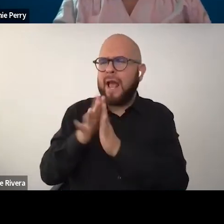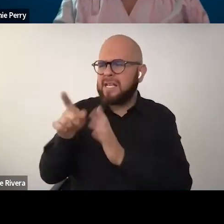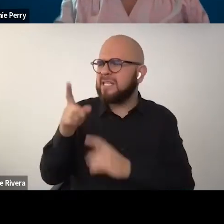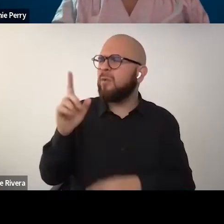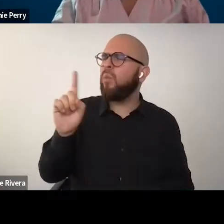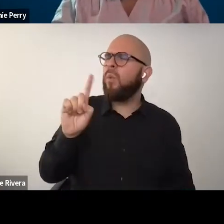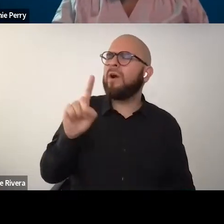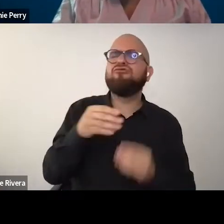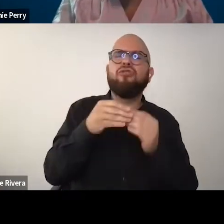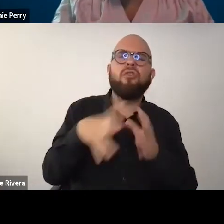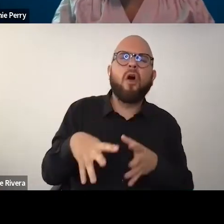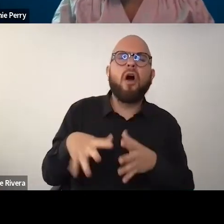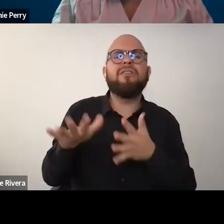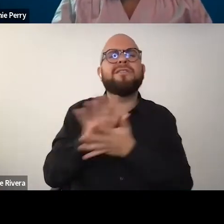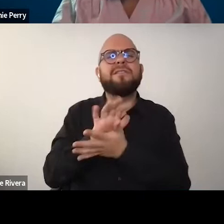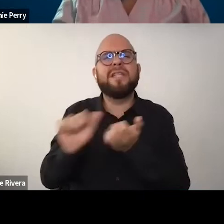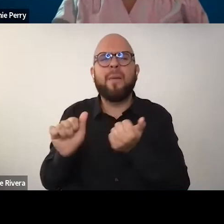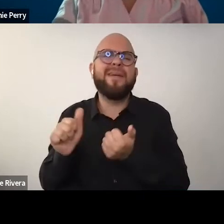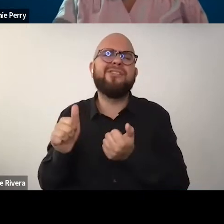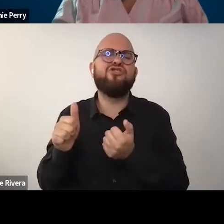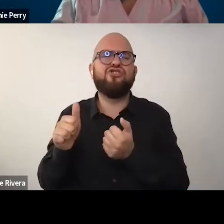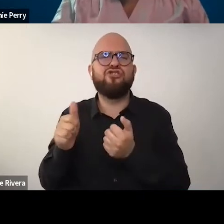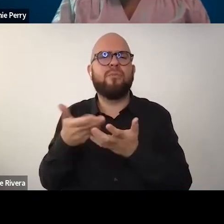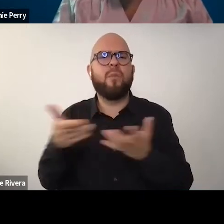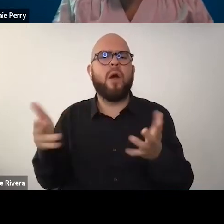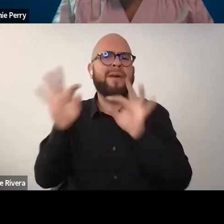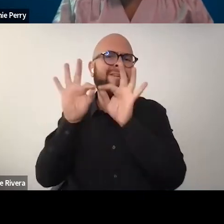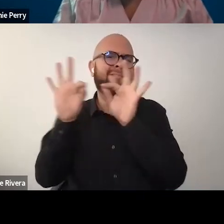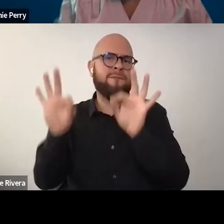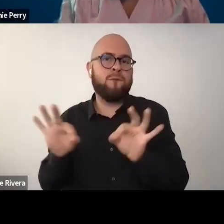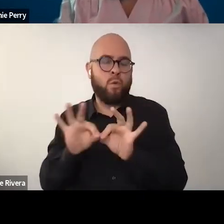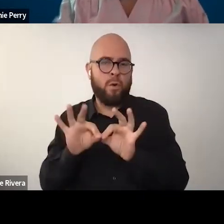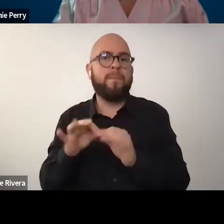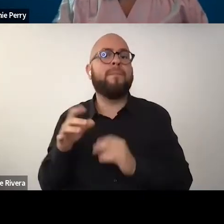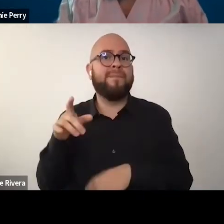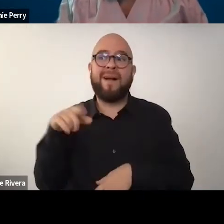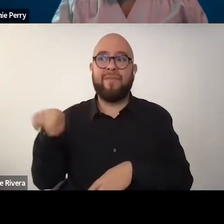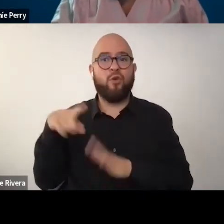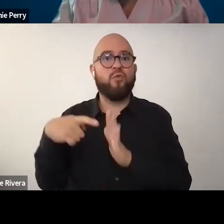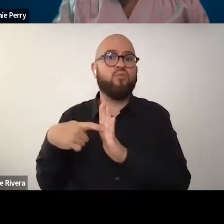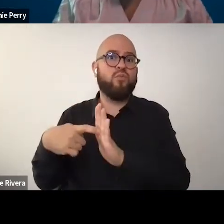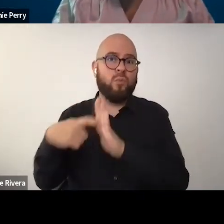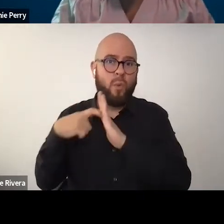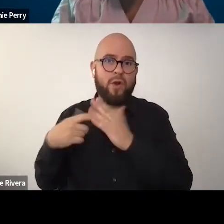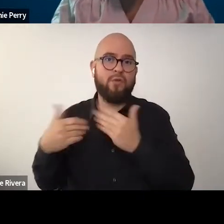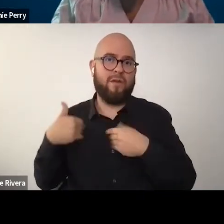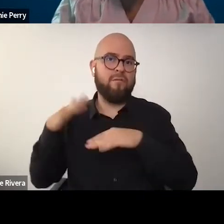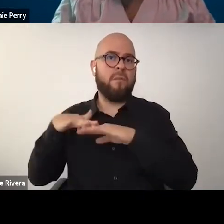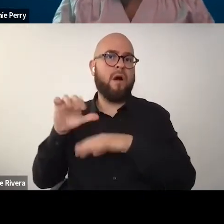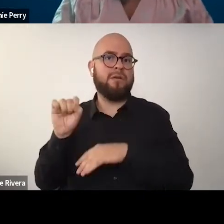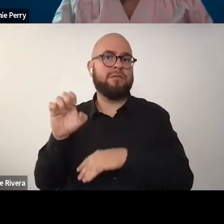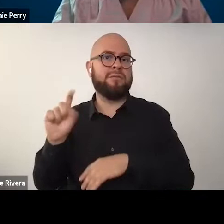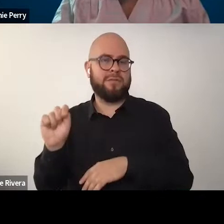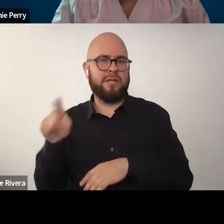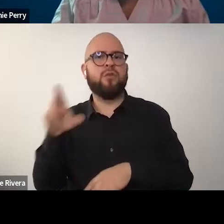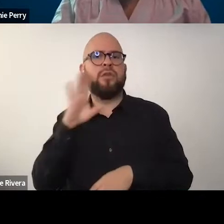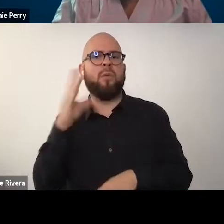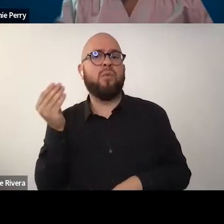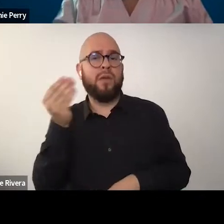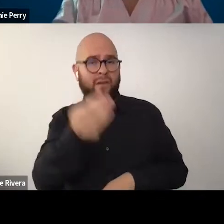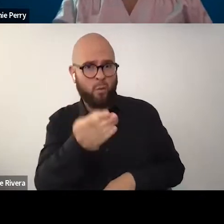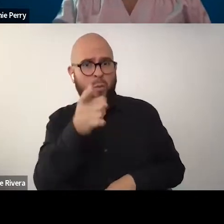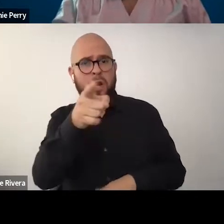damage, or stolen property form. They are obligated to have those forms on set, and they will give you one to